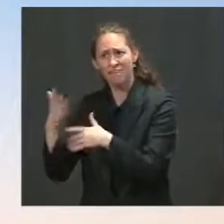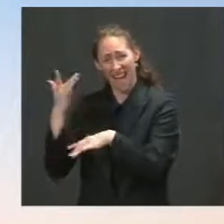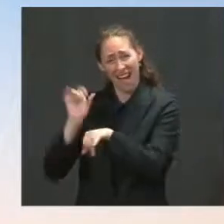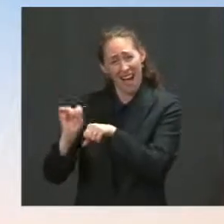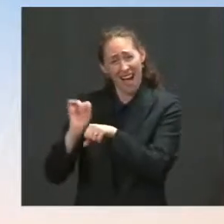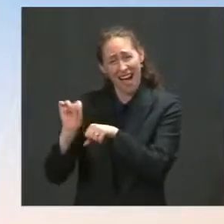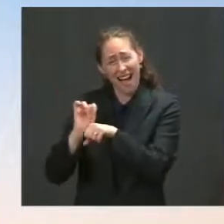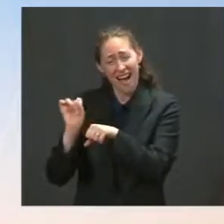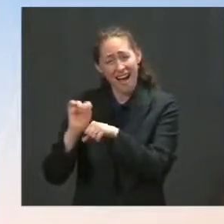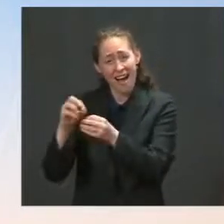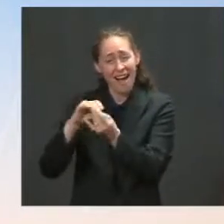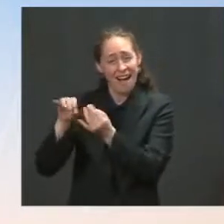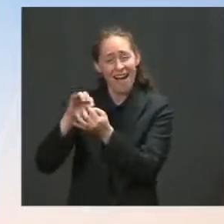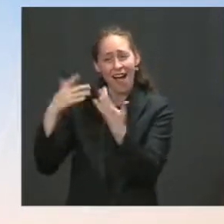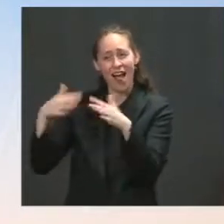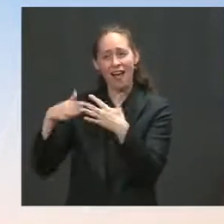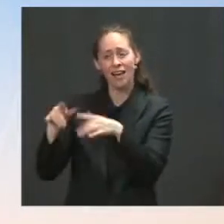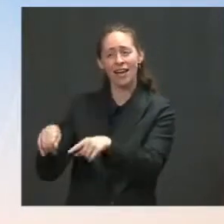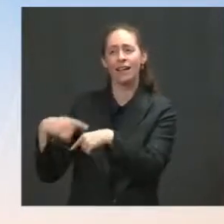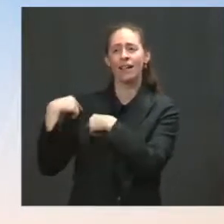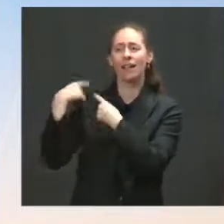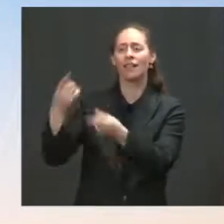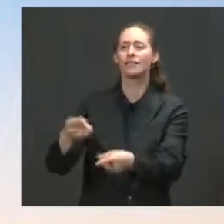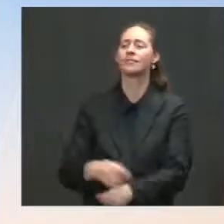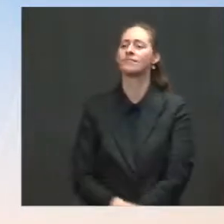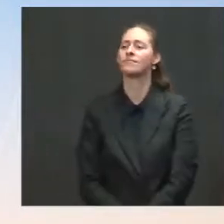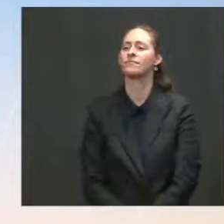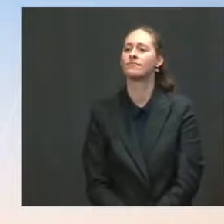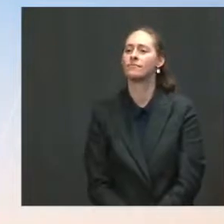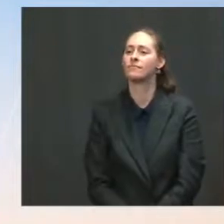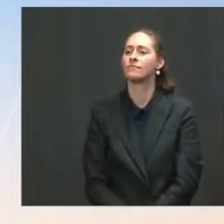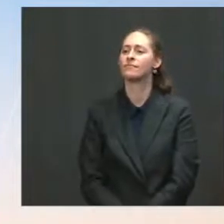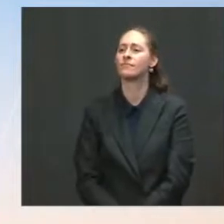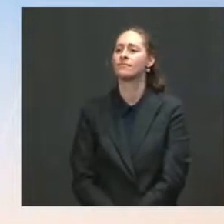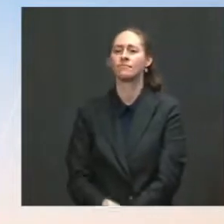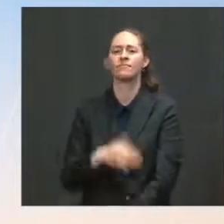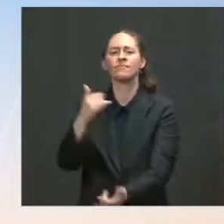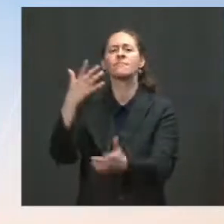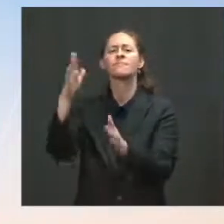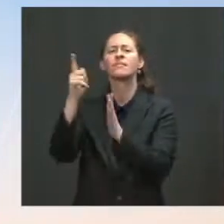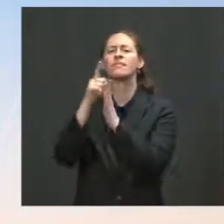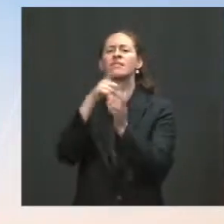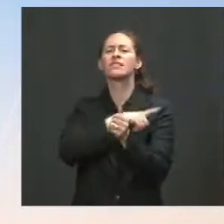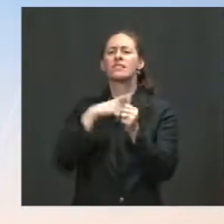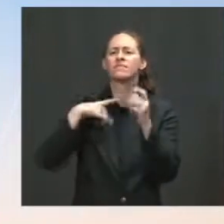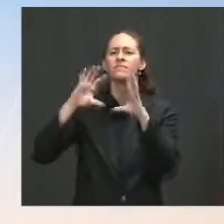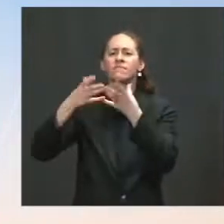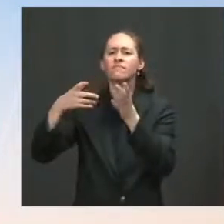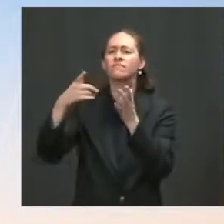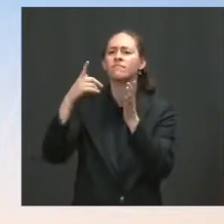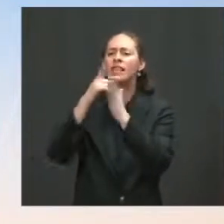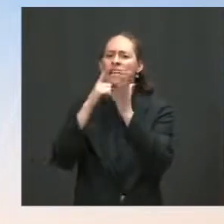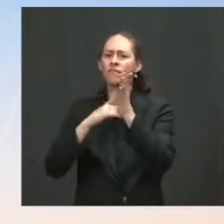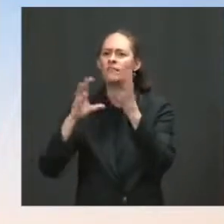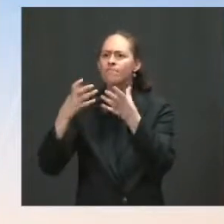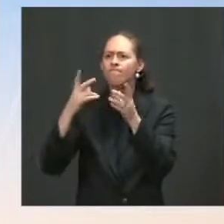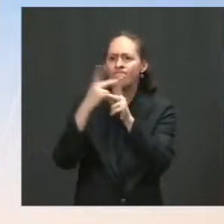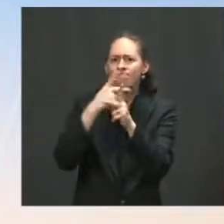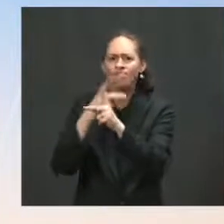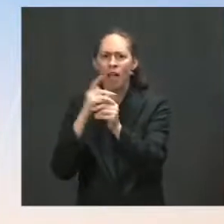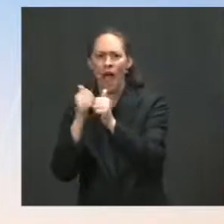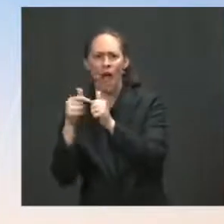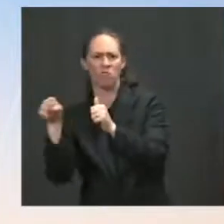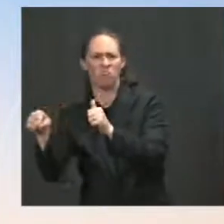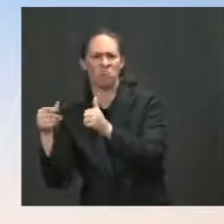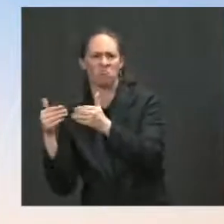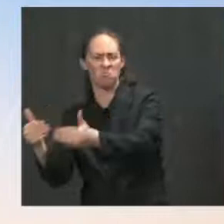has had over 375 meetings and calls with members and senior congressional staff about just the reconciliation package. But there's no preference from the